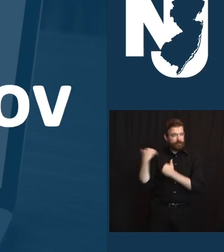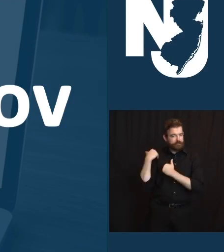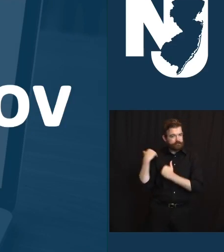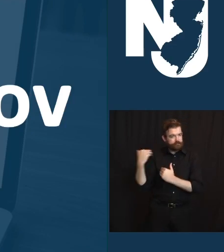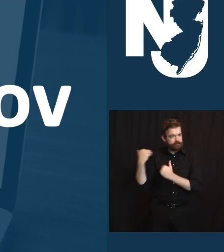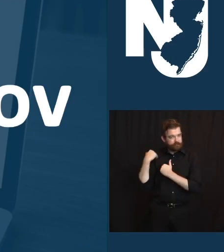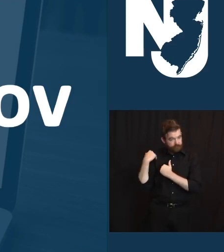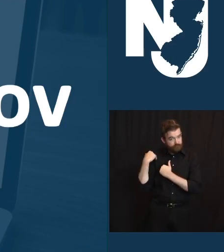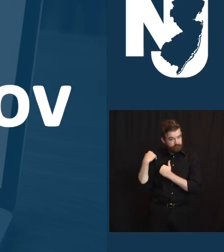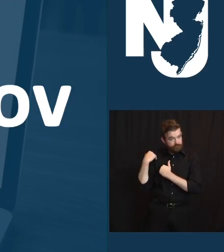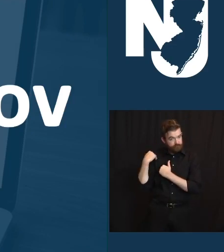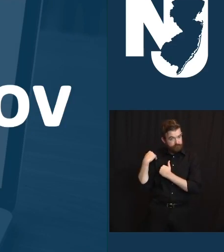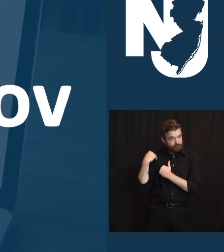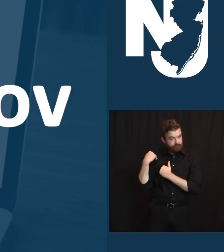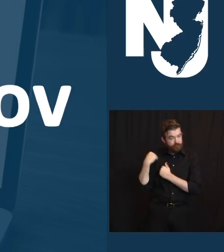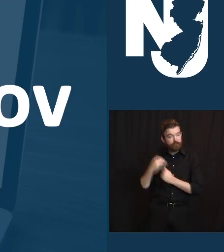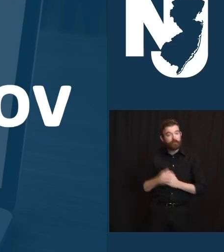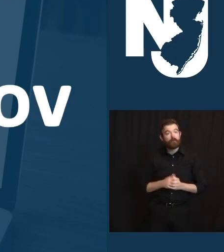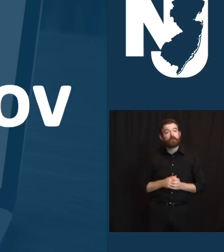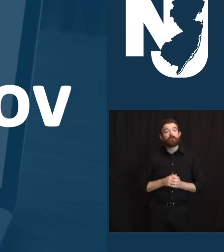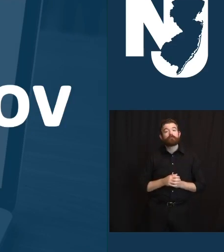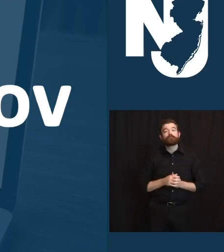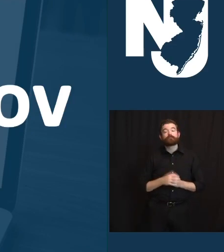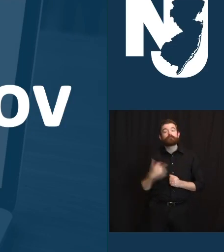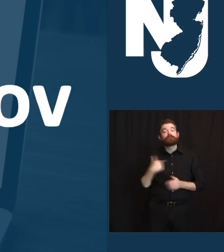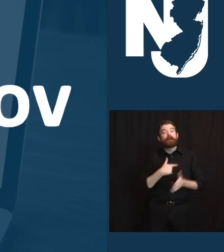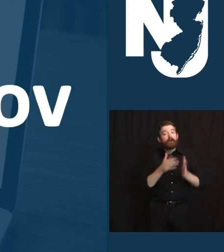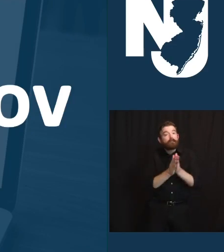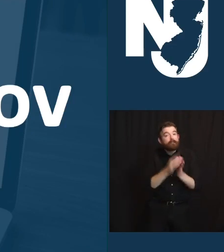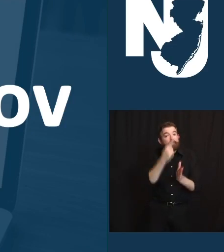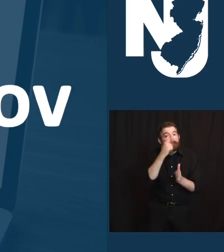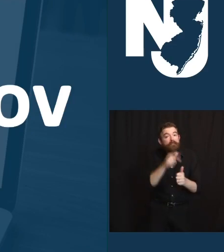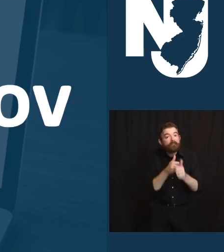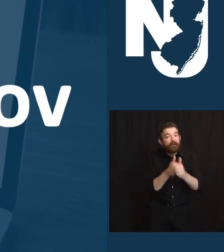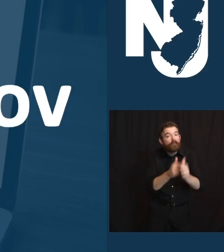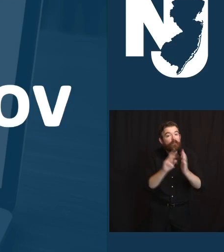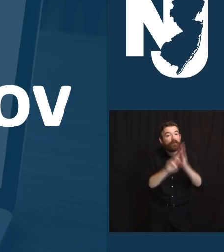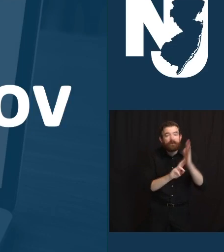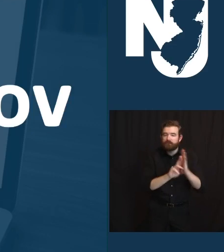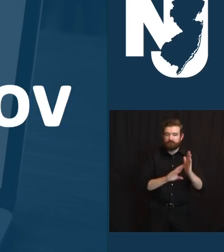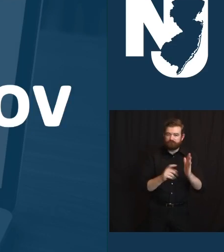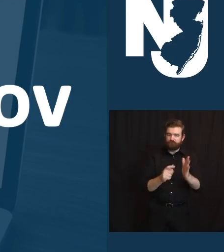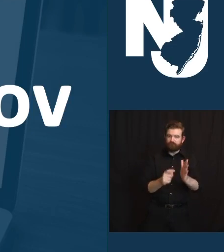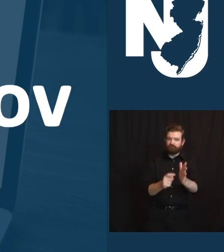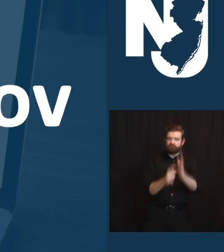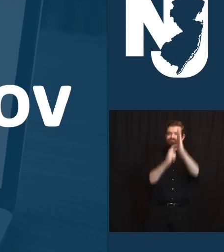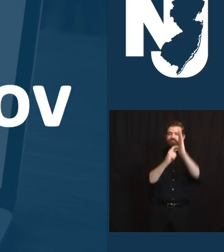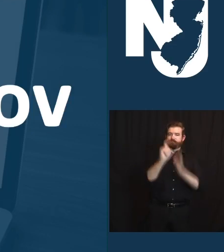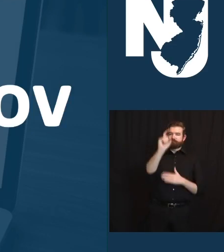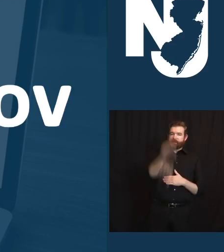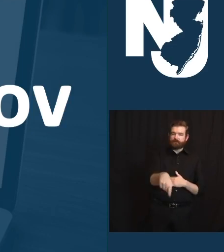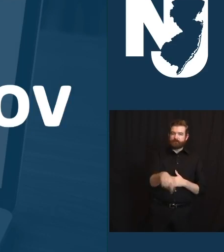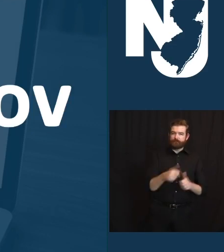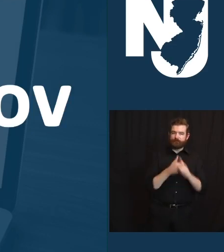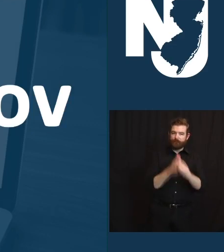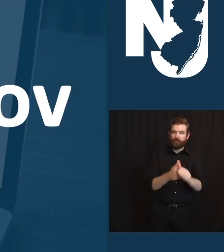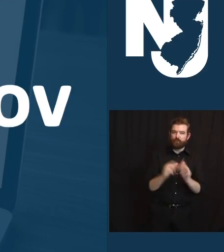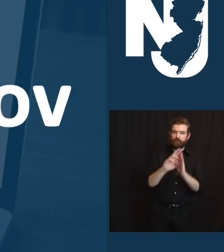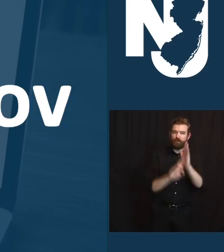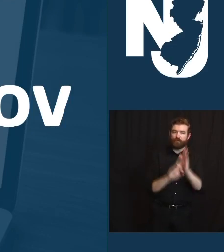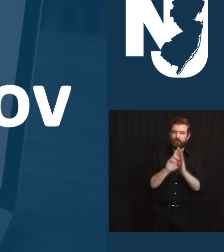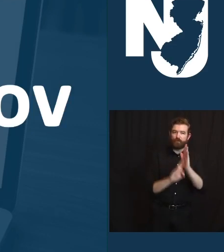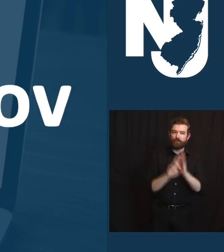required. Selflessness, not selfishness. So unfortunately, the national situation, compounded